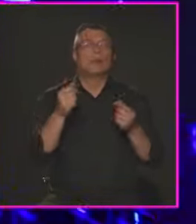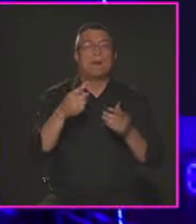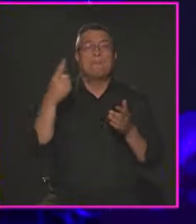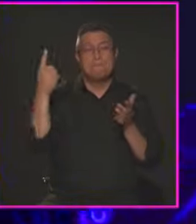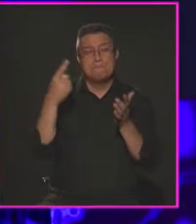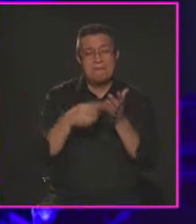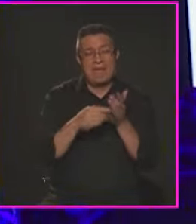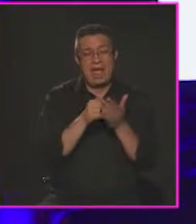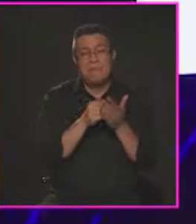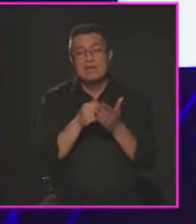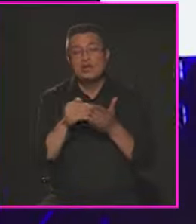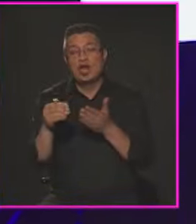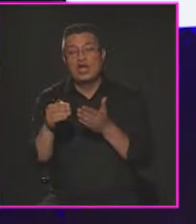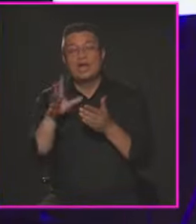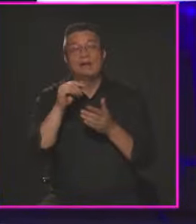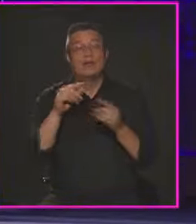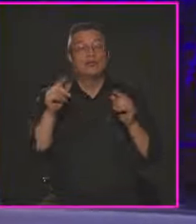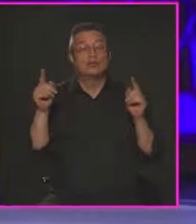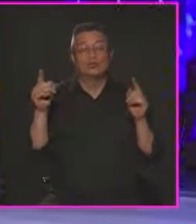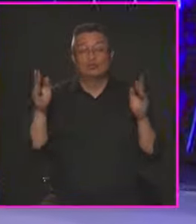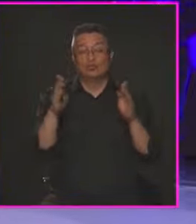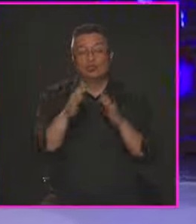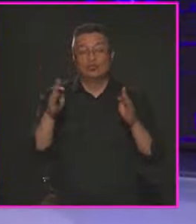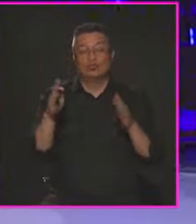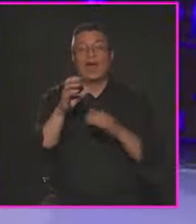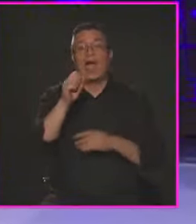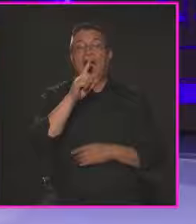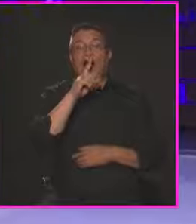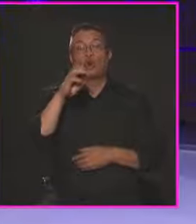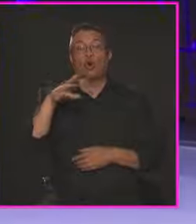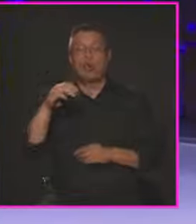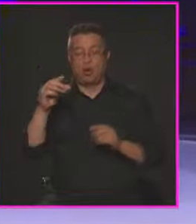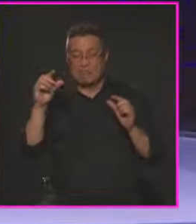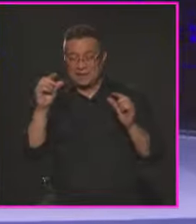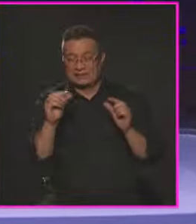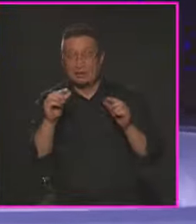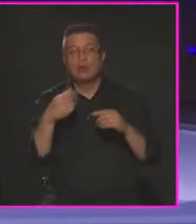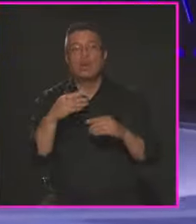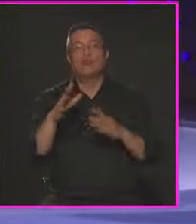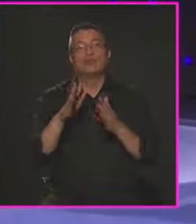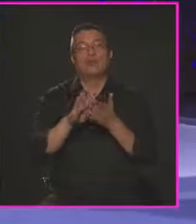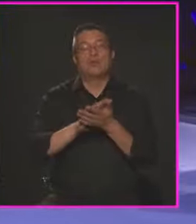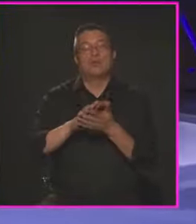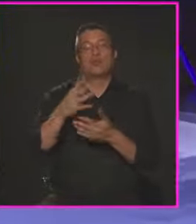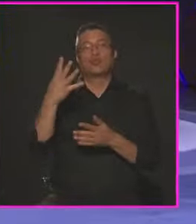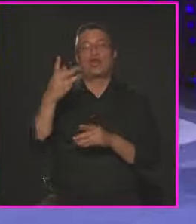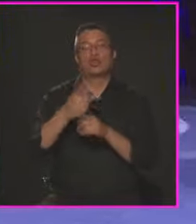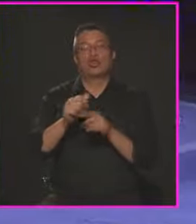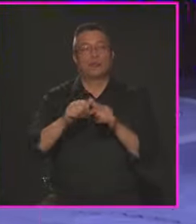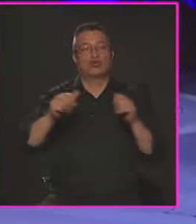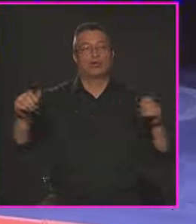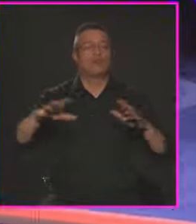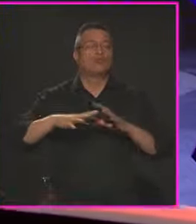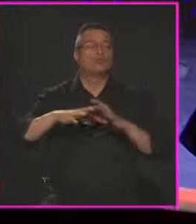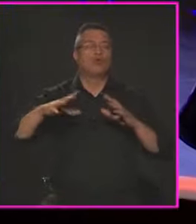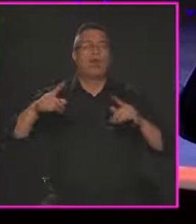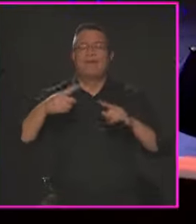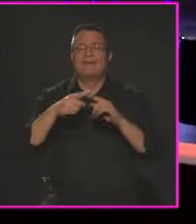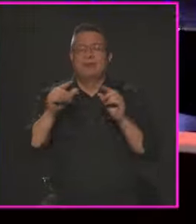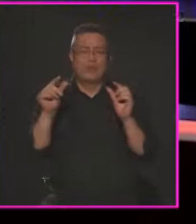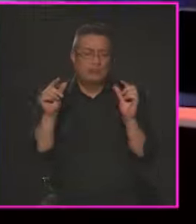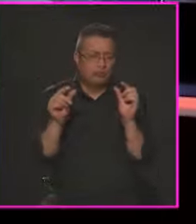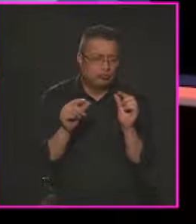of the size of an atom compared to 4 kilometers. And with this very small difference, it was possible to detect the